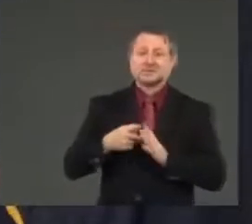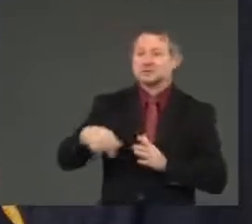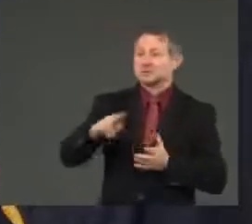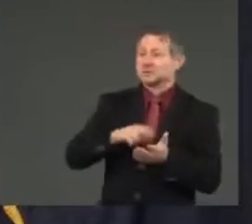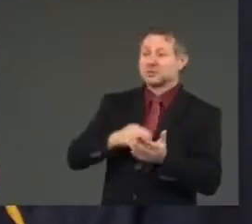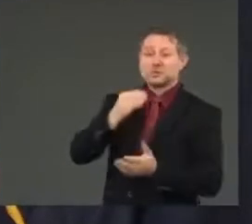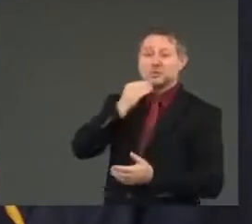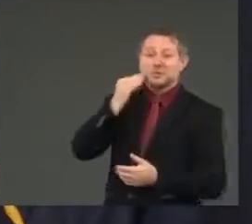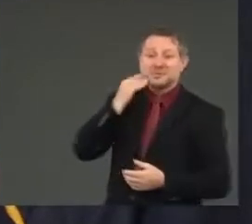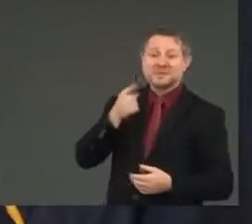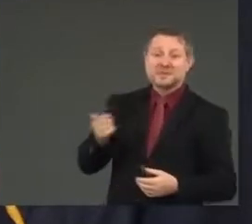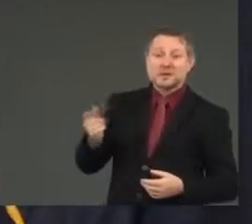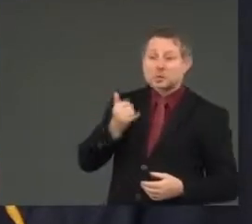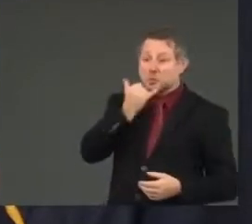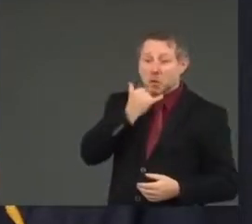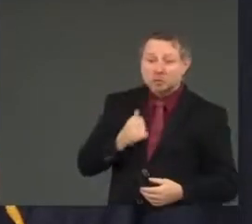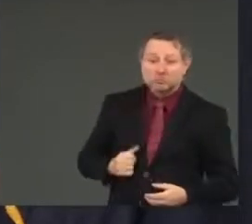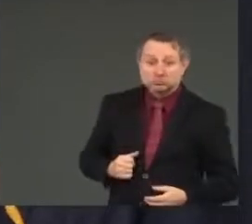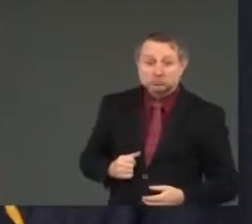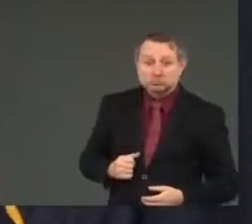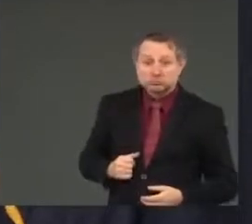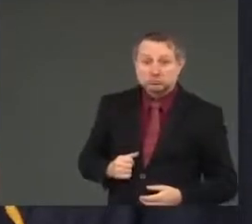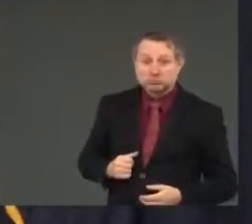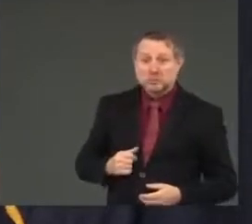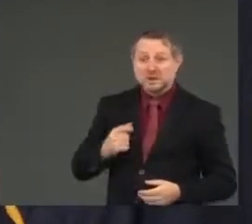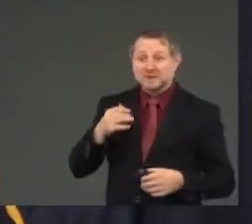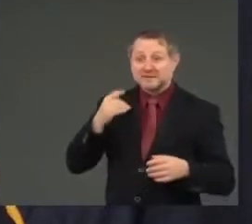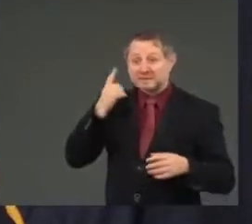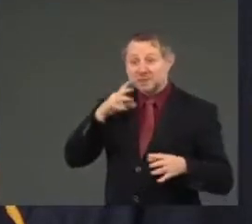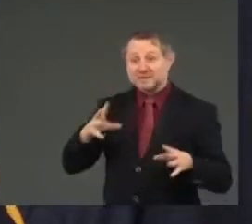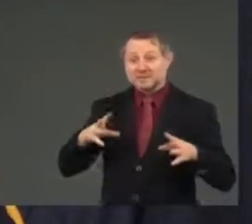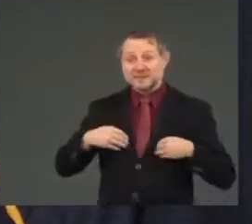were wrong in accepting